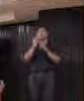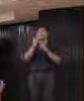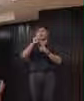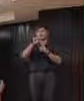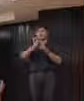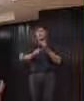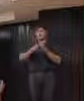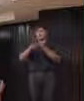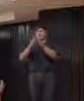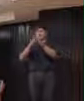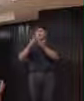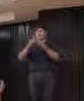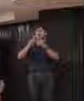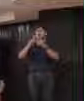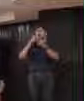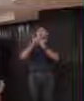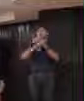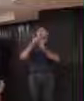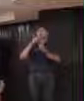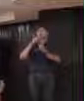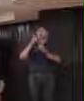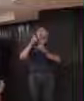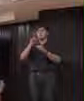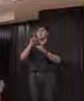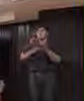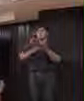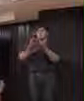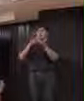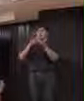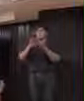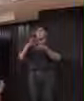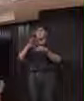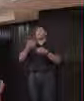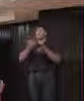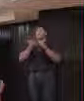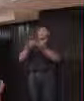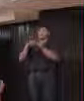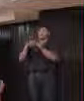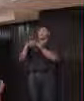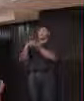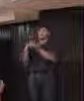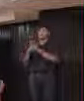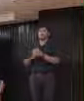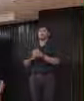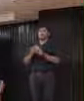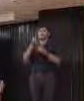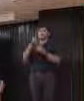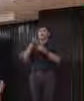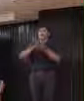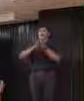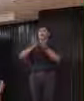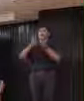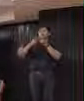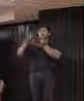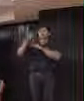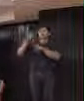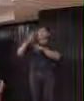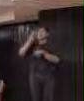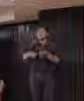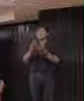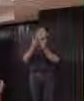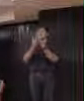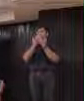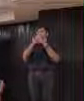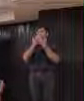you and to Jinali, and then we open for questions for the audience. So the question is, I know you're a historian, but historians always not